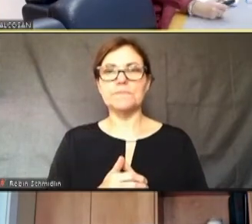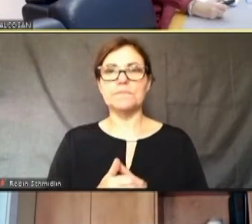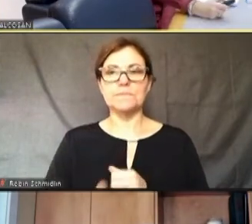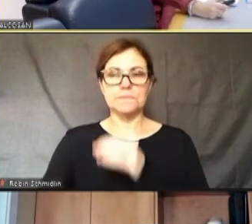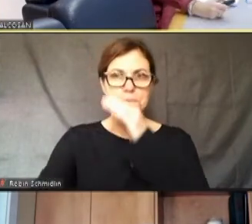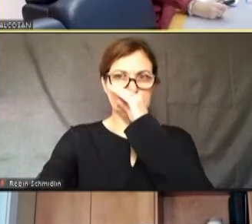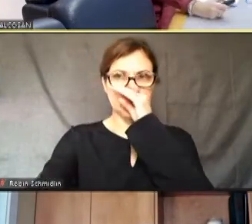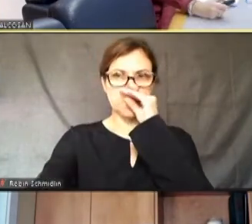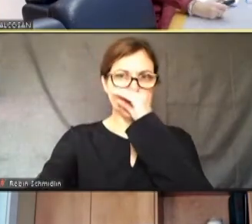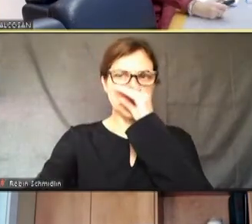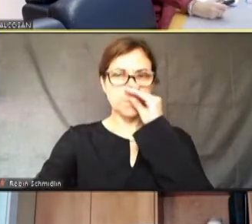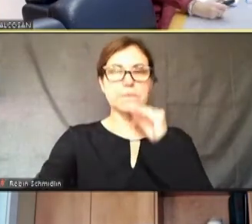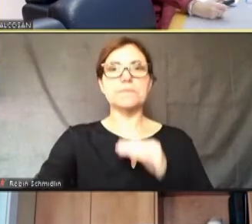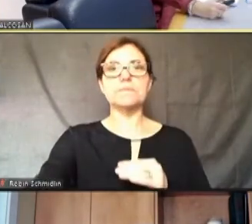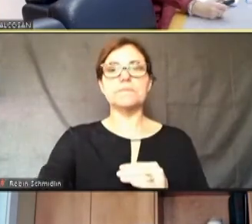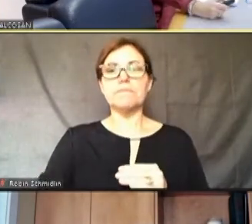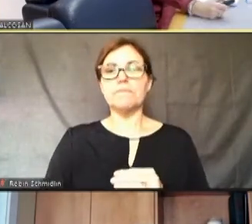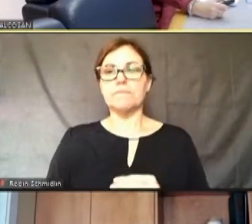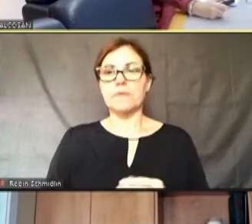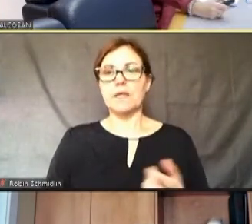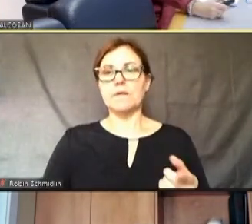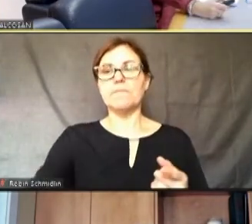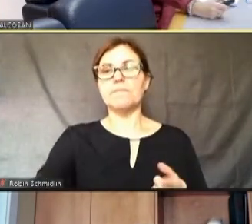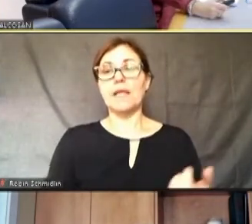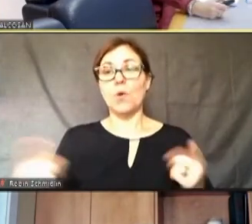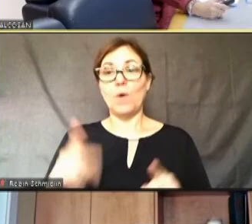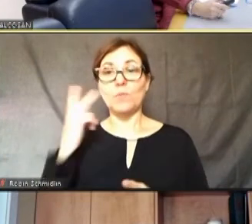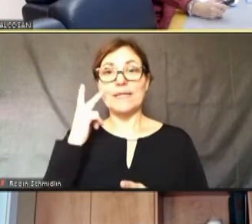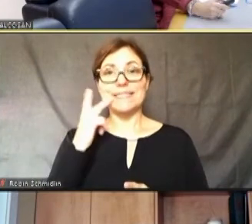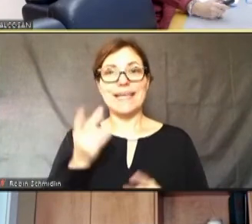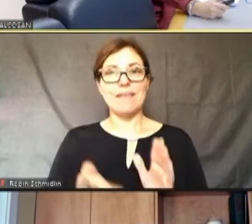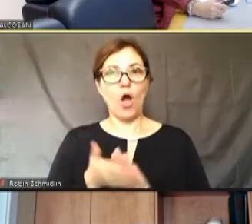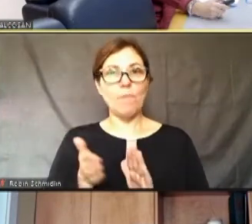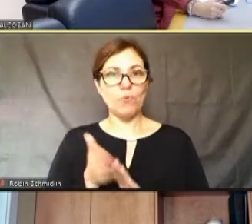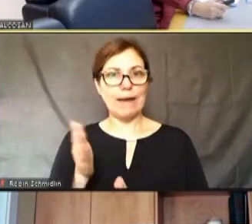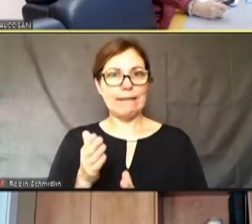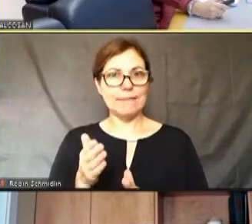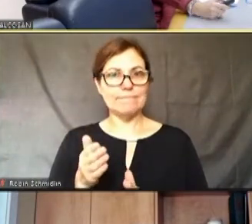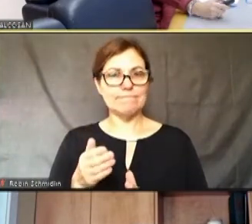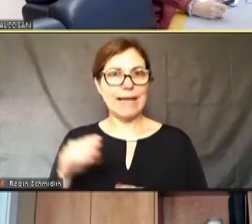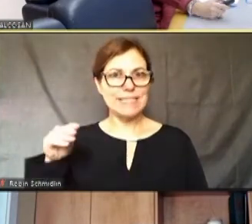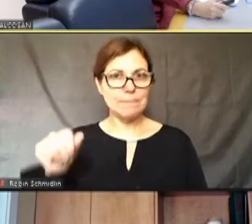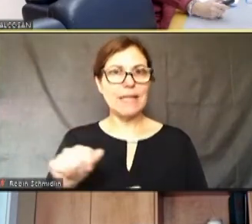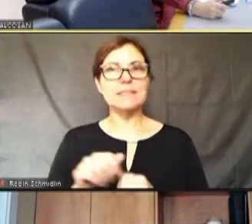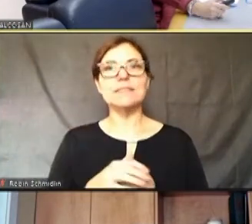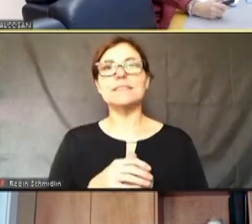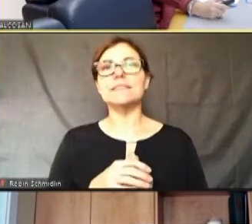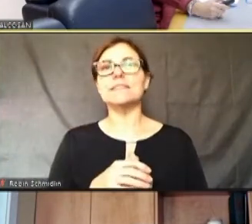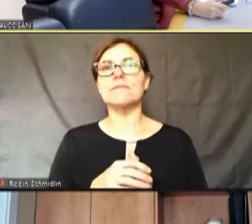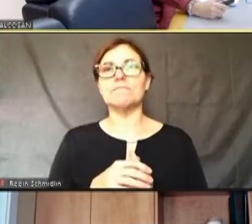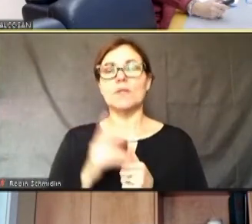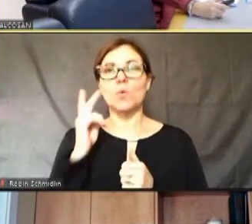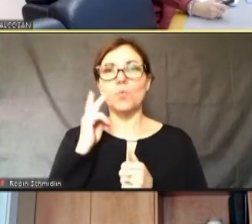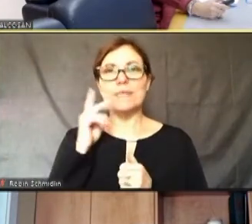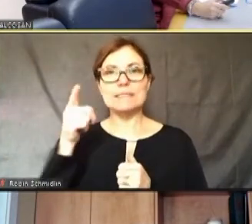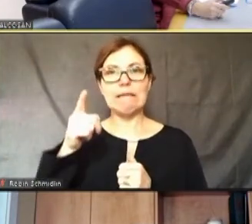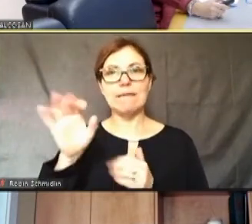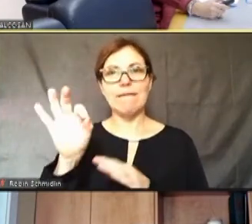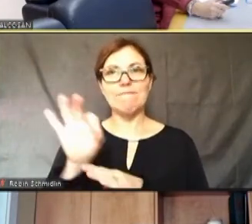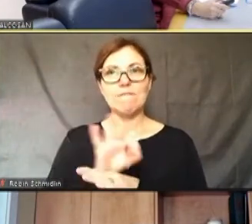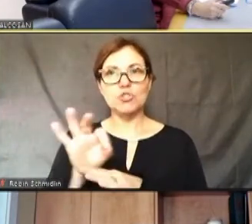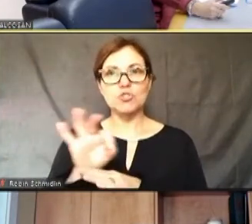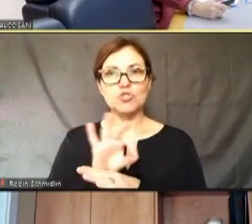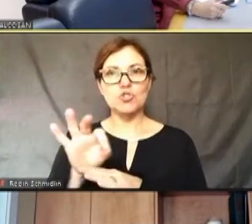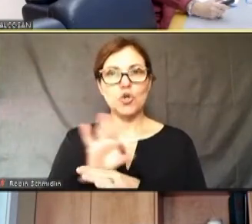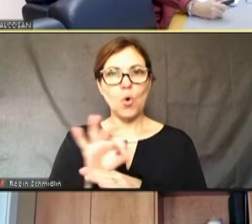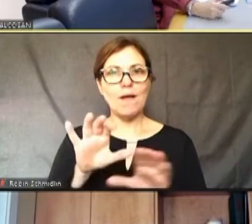So when we look at our operating expenses that are budgeted, we're looking here as where we are from a functional